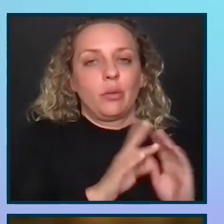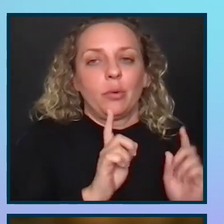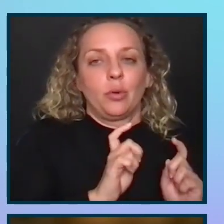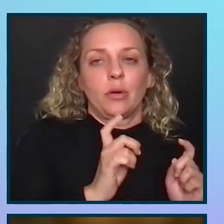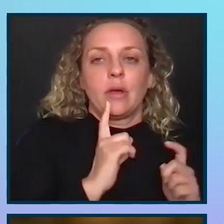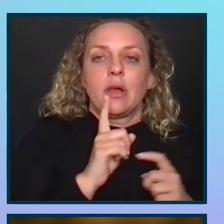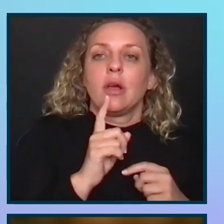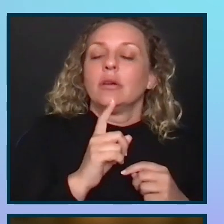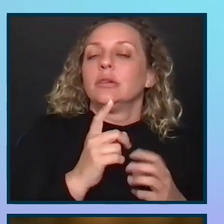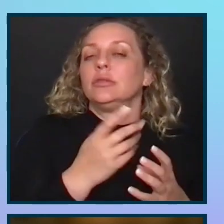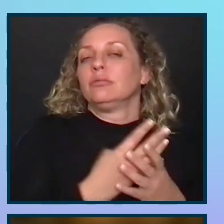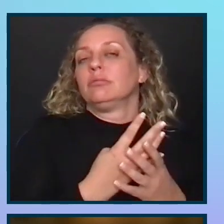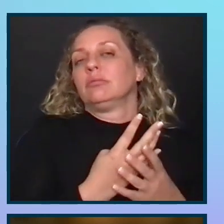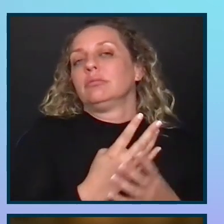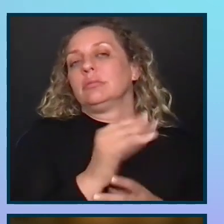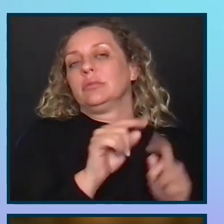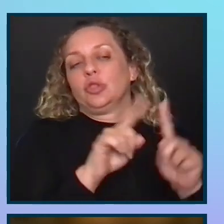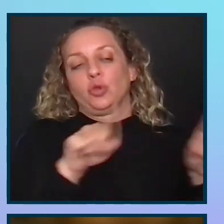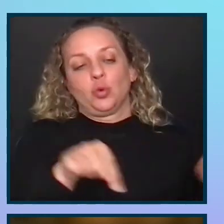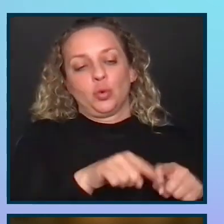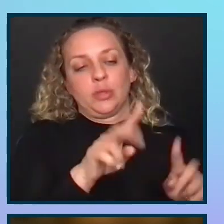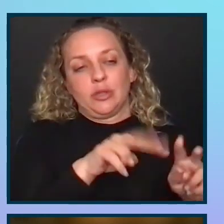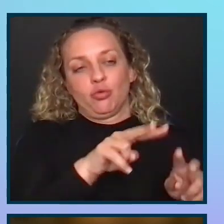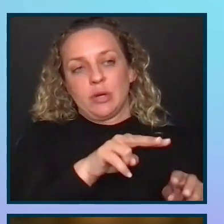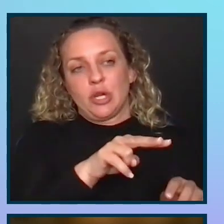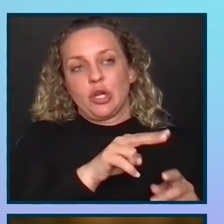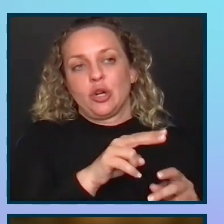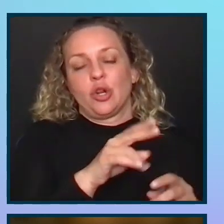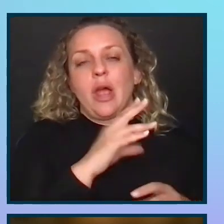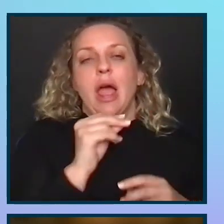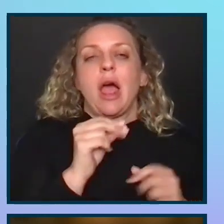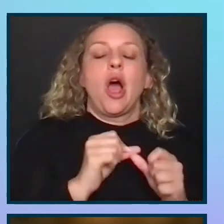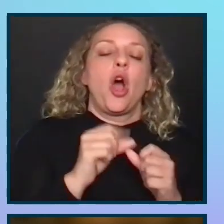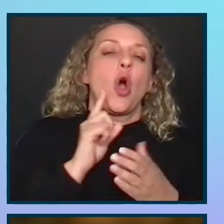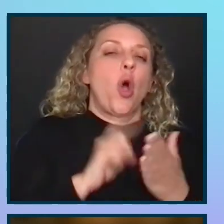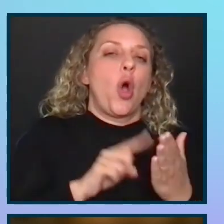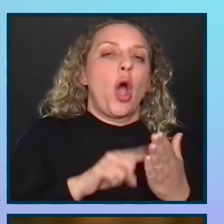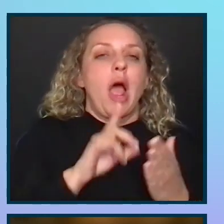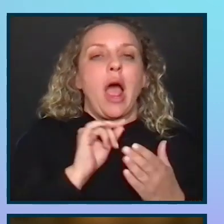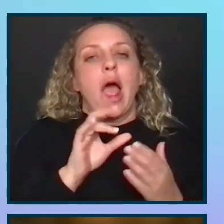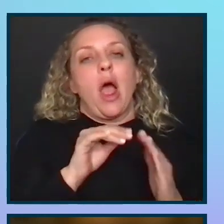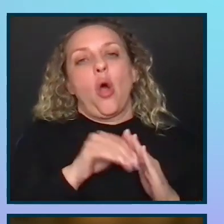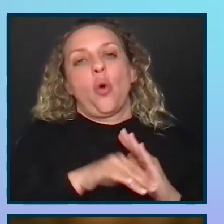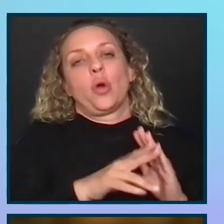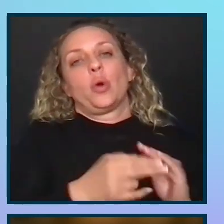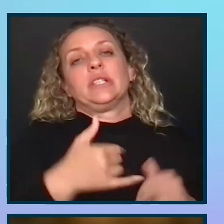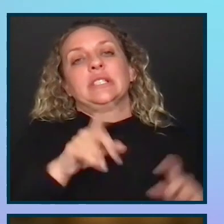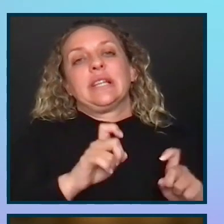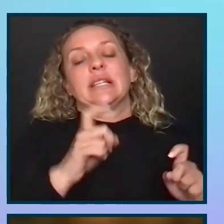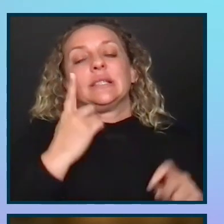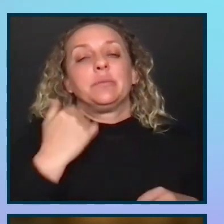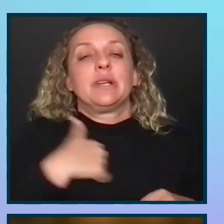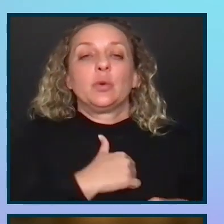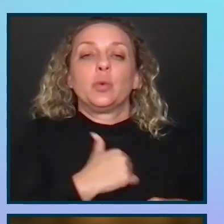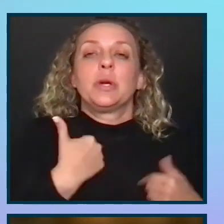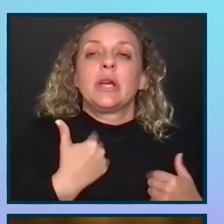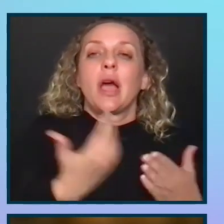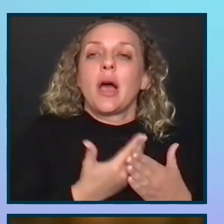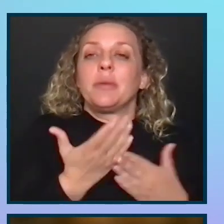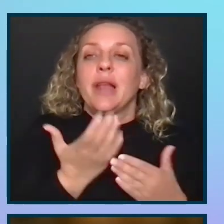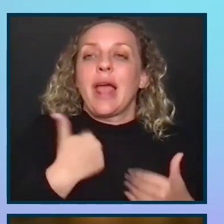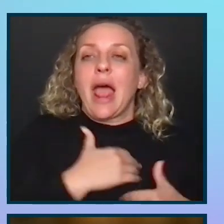would fall into this category. And then we want to do ongoing audits and regression testing. And the idea here is that as we update